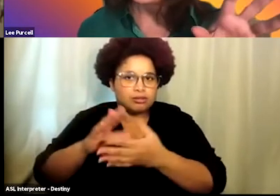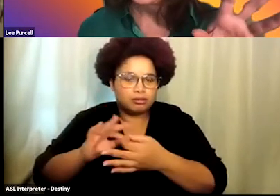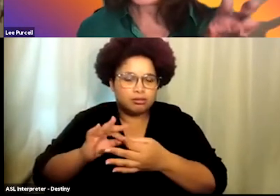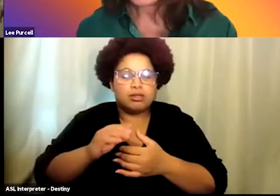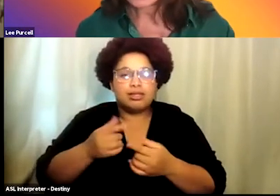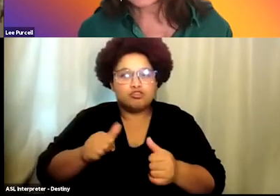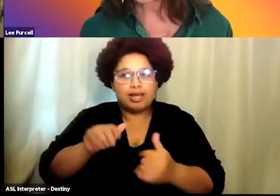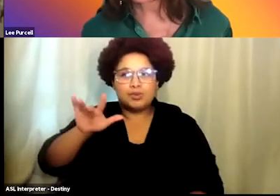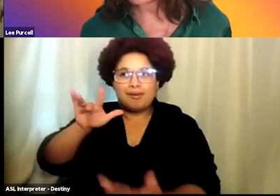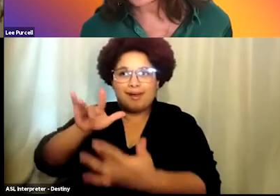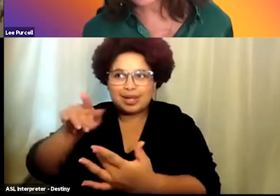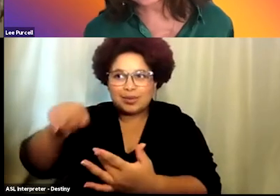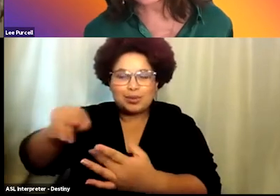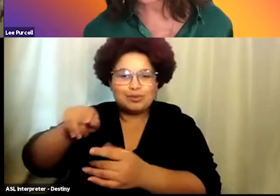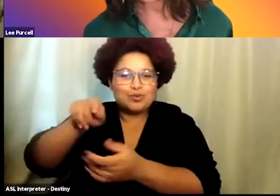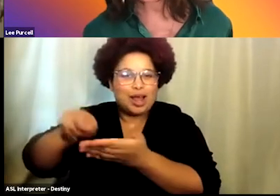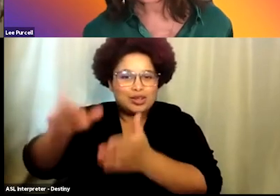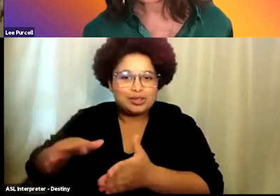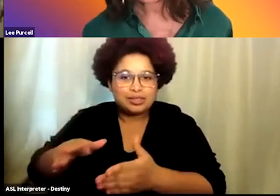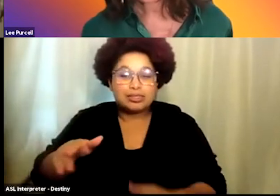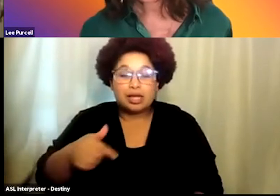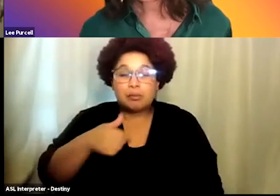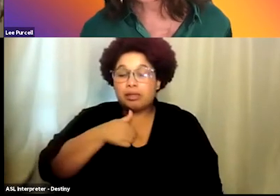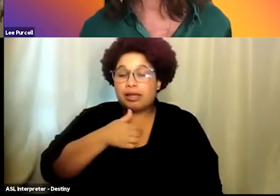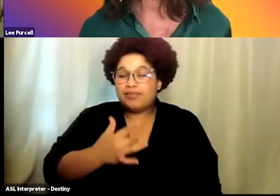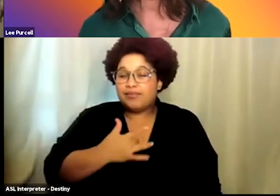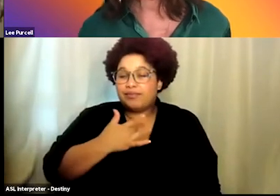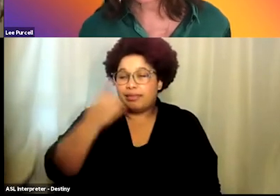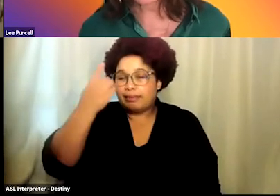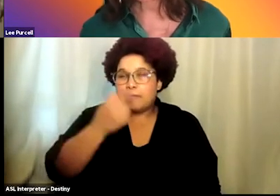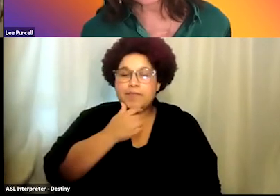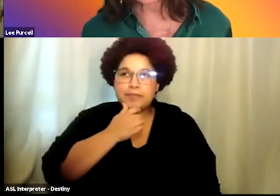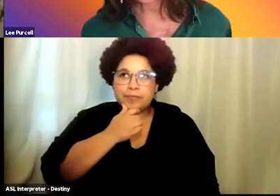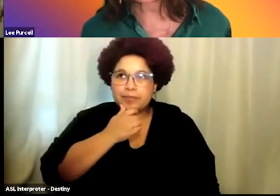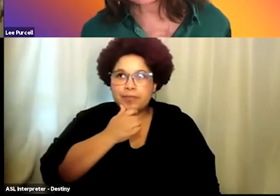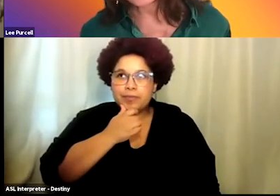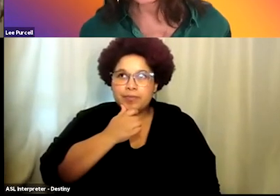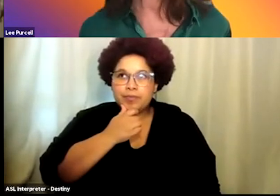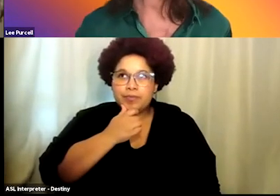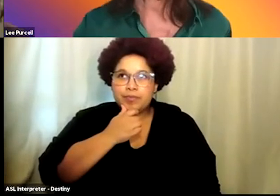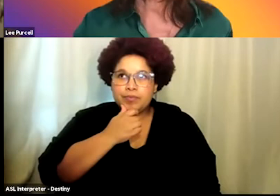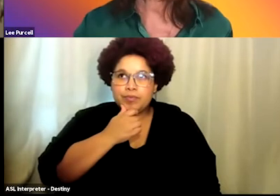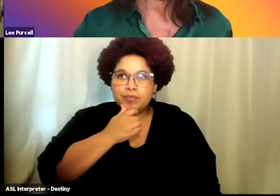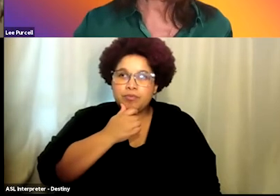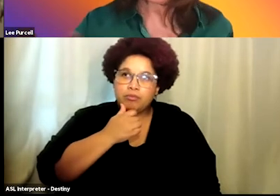reach the writers. I personally think that it's a